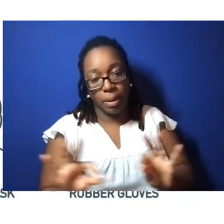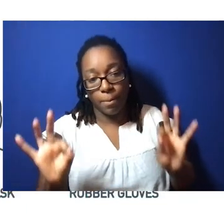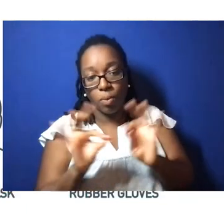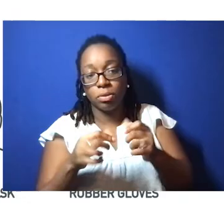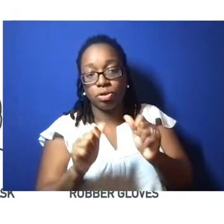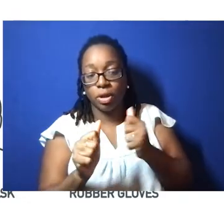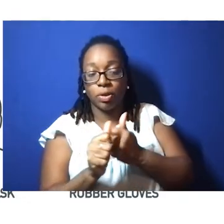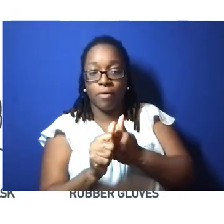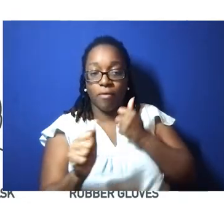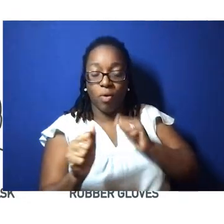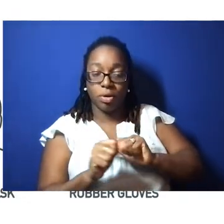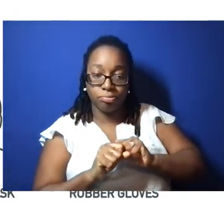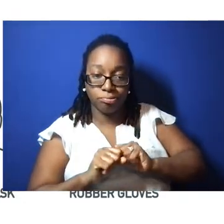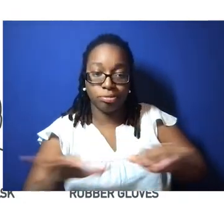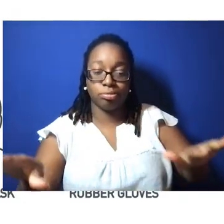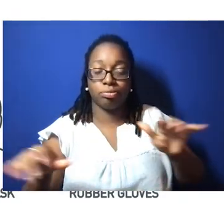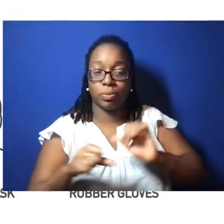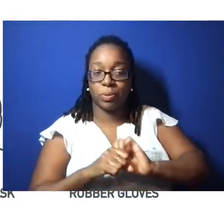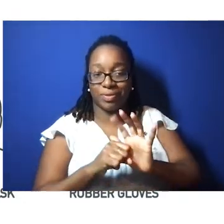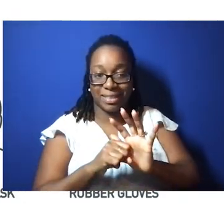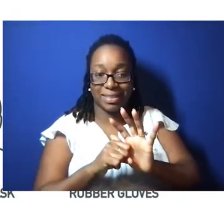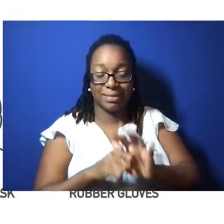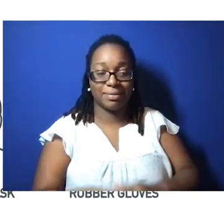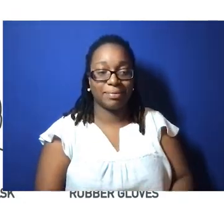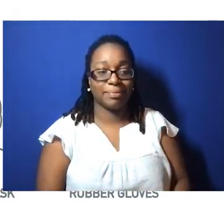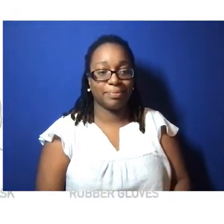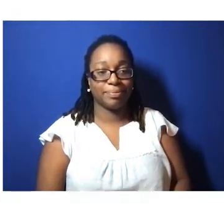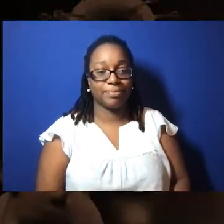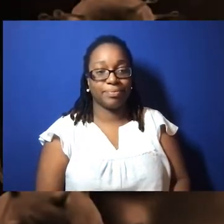that were crucial to prevent the spread of COVID-19.